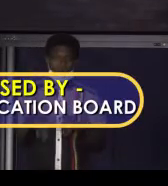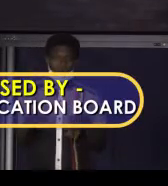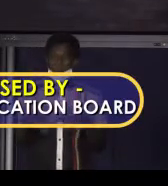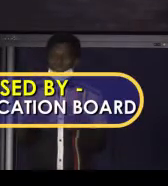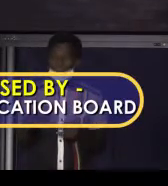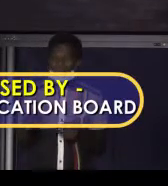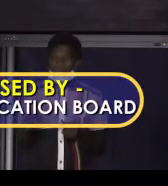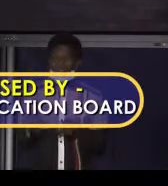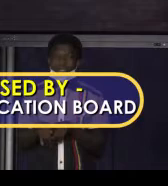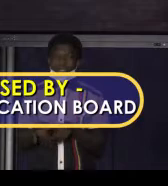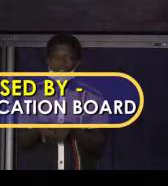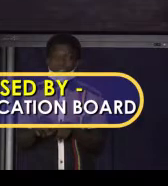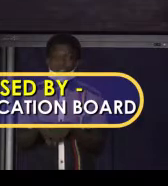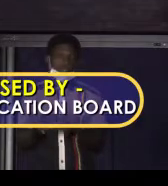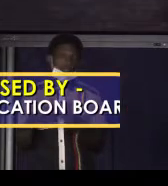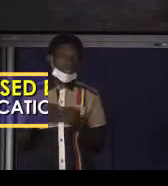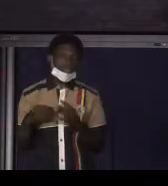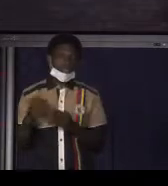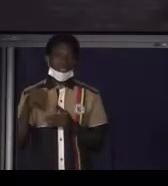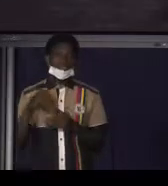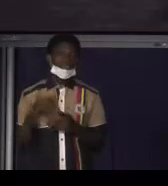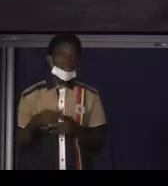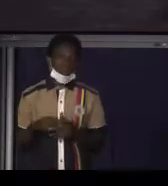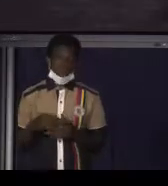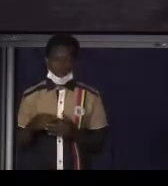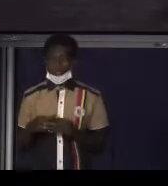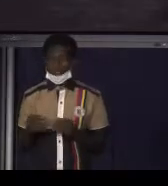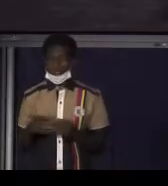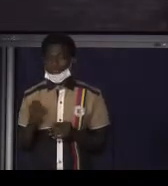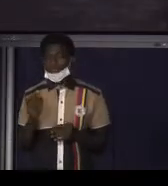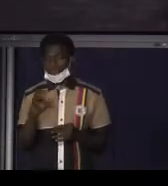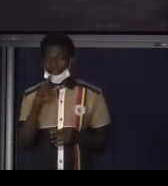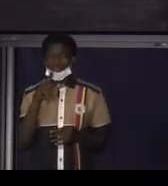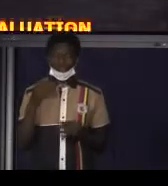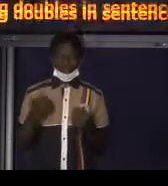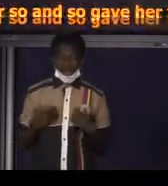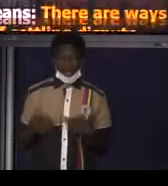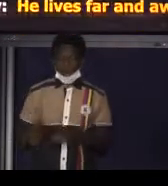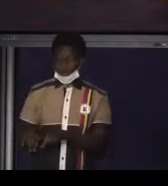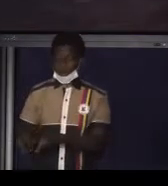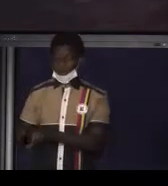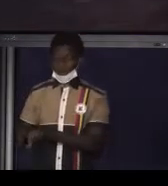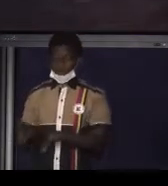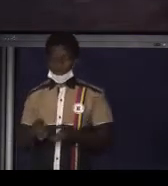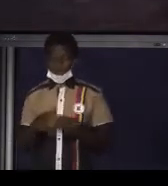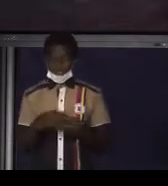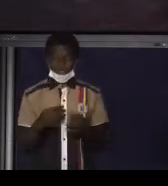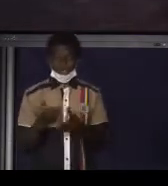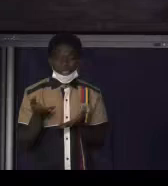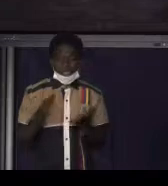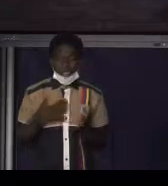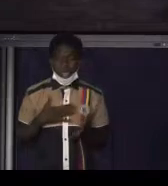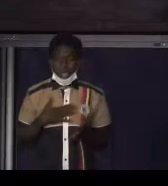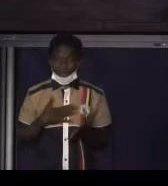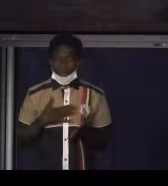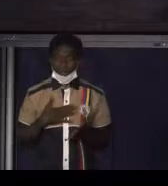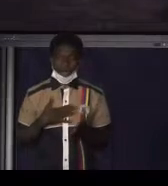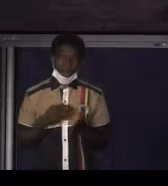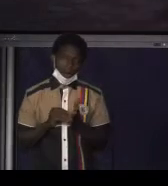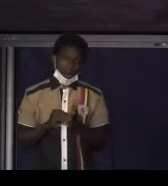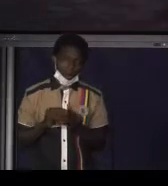the same sentence or sentences. So, you have different sentences. Here are